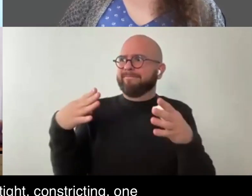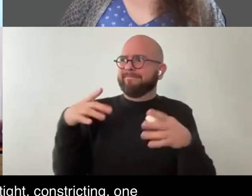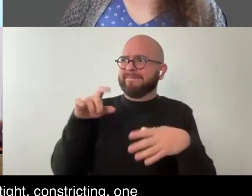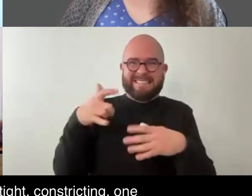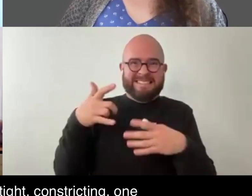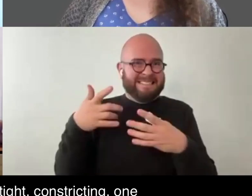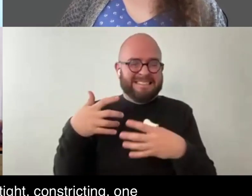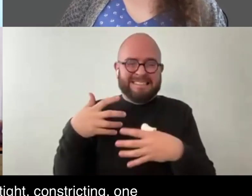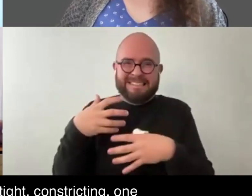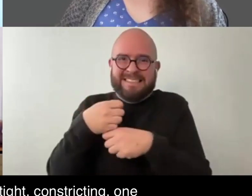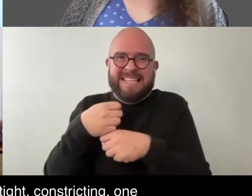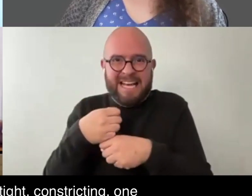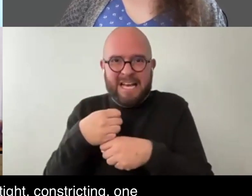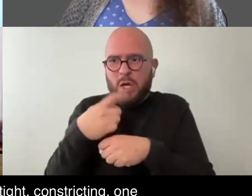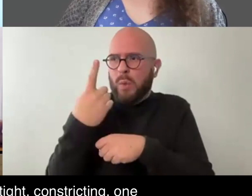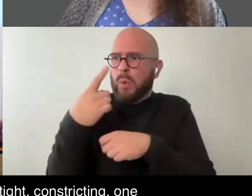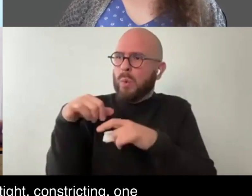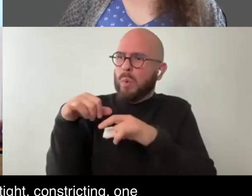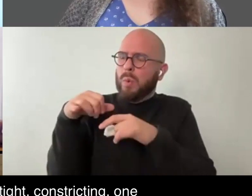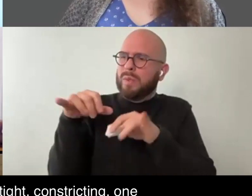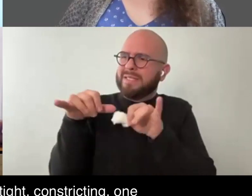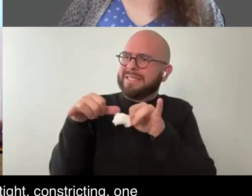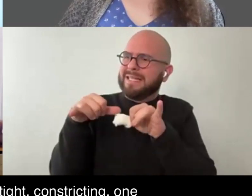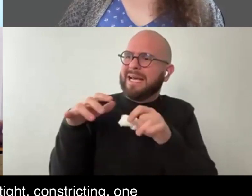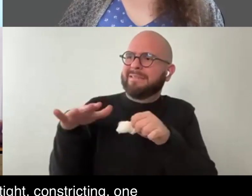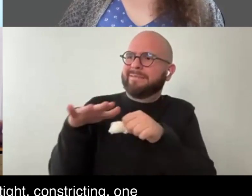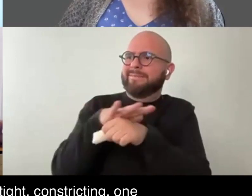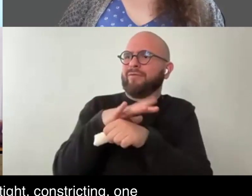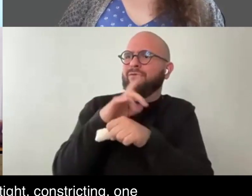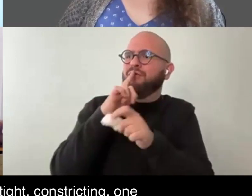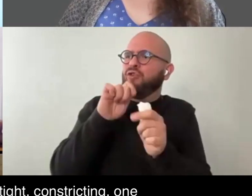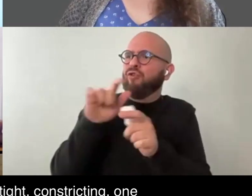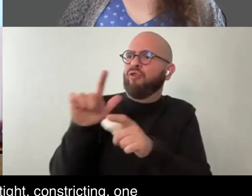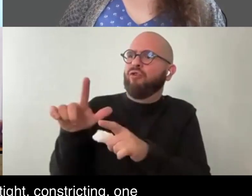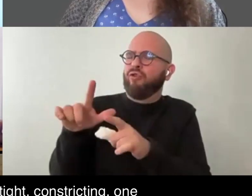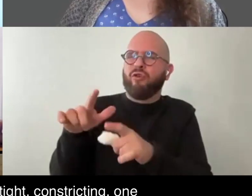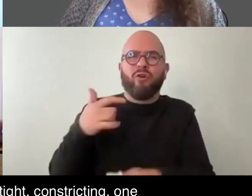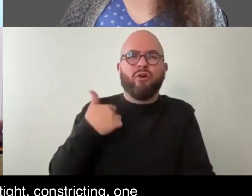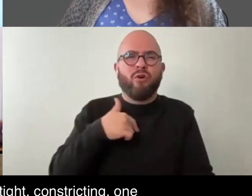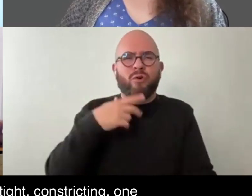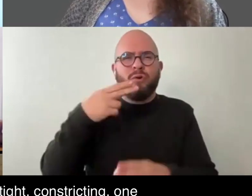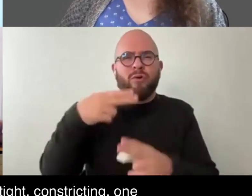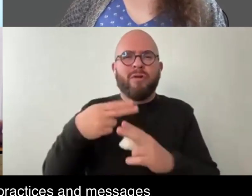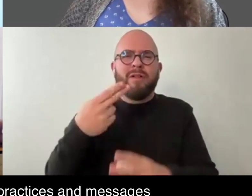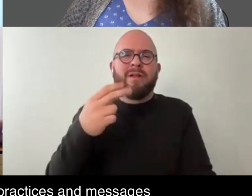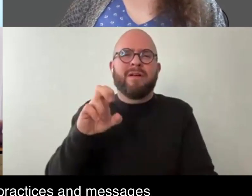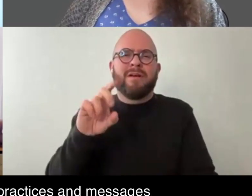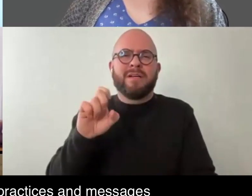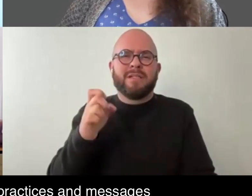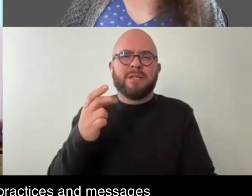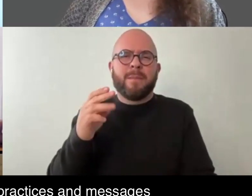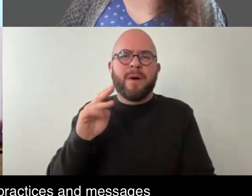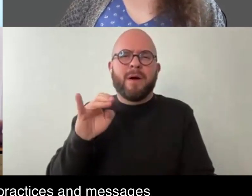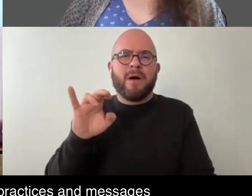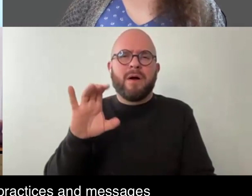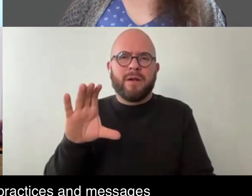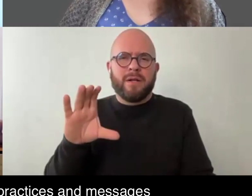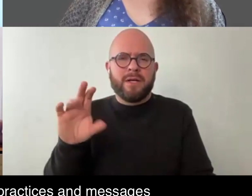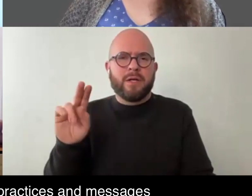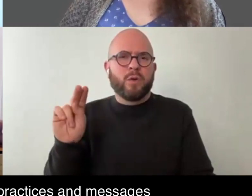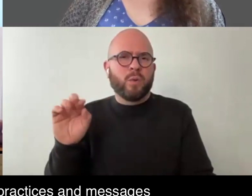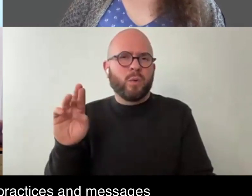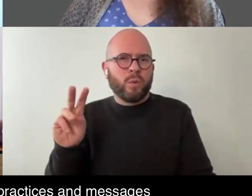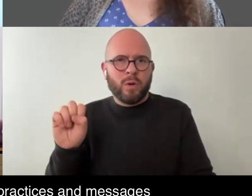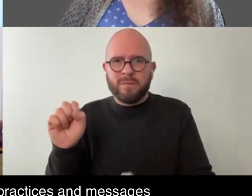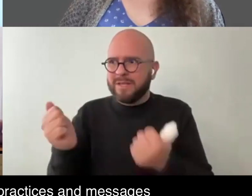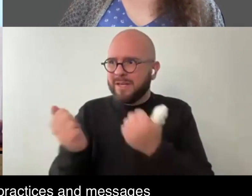constricting, one-size-fits-all spaces, what I call hegemonic norms. All of the systems and